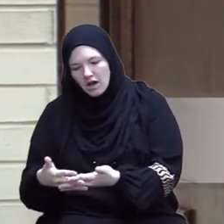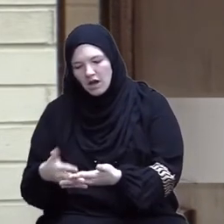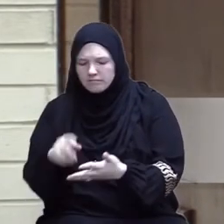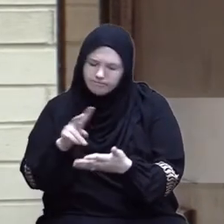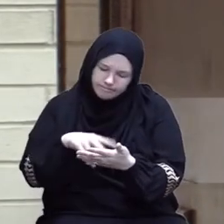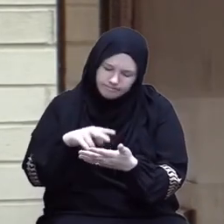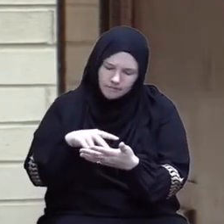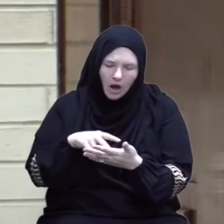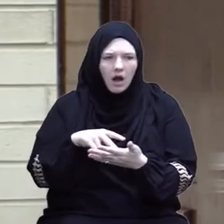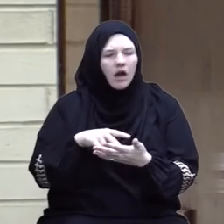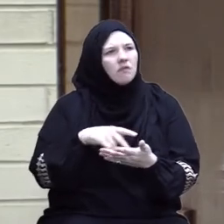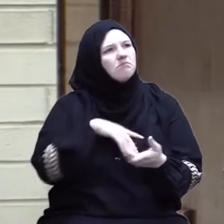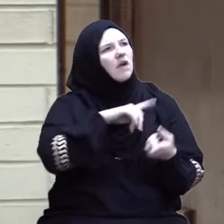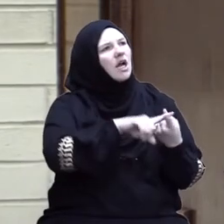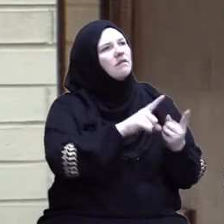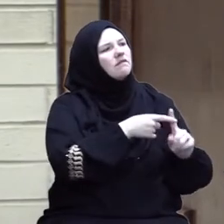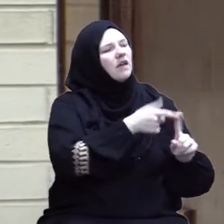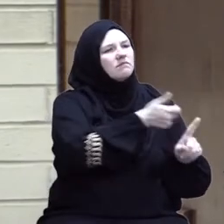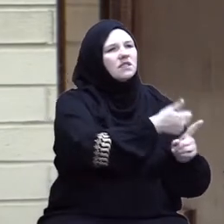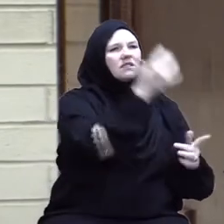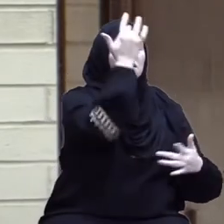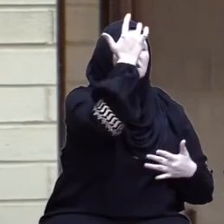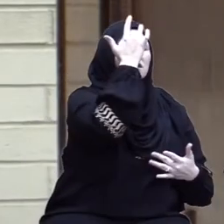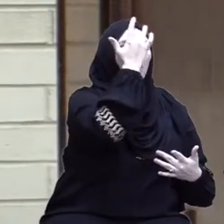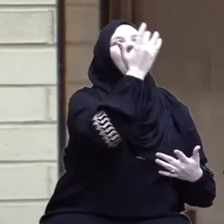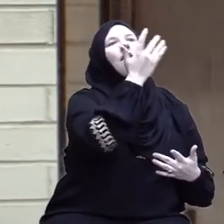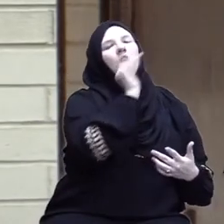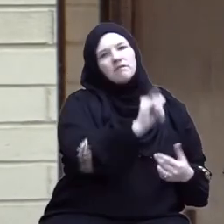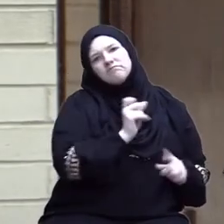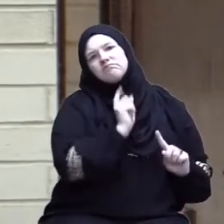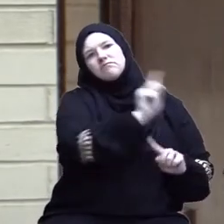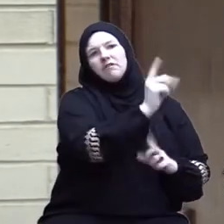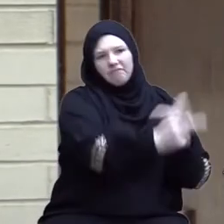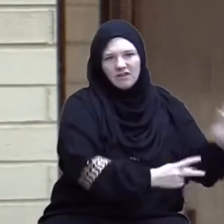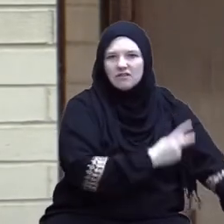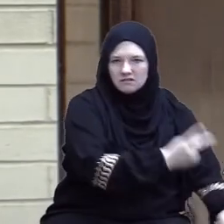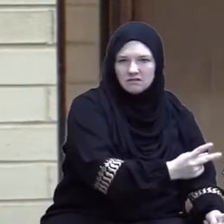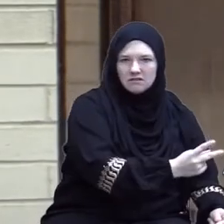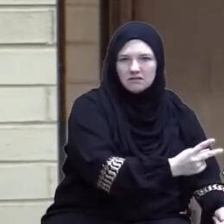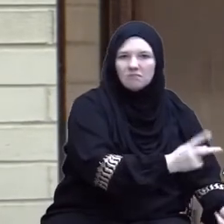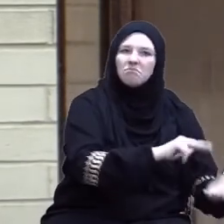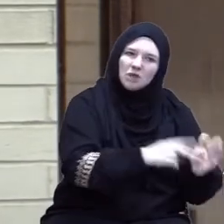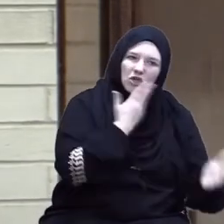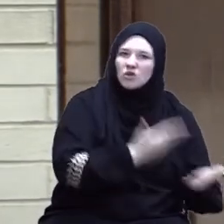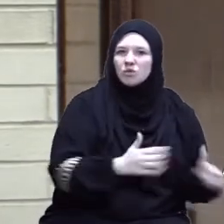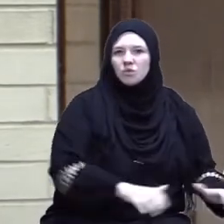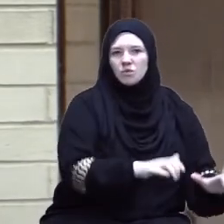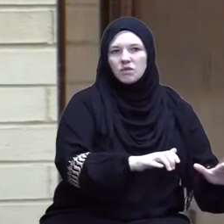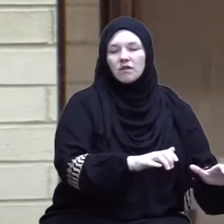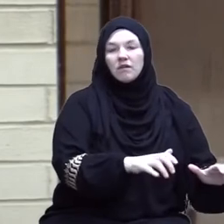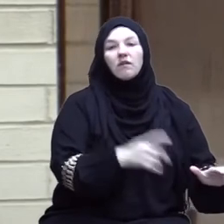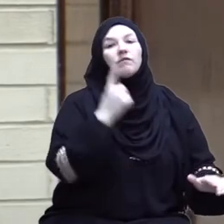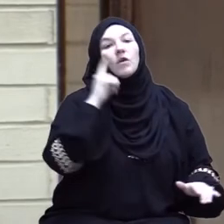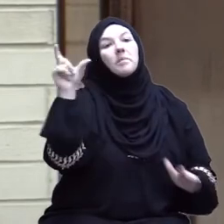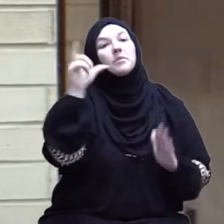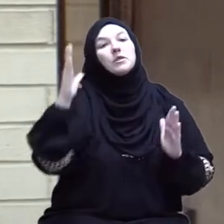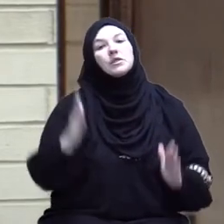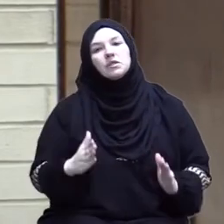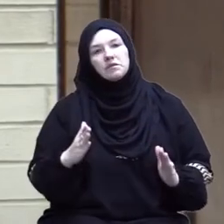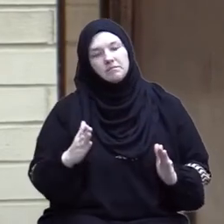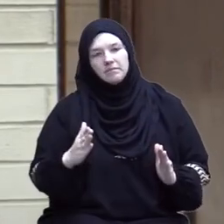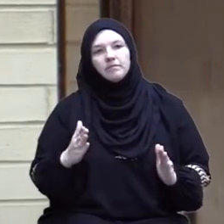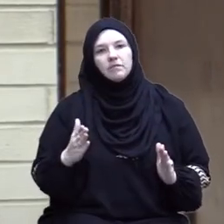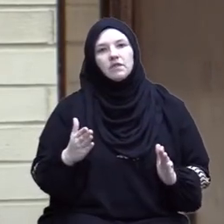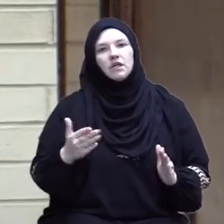despite their faith and their resources. So a Muslim, for example, who says that he or she